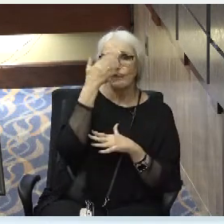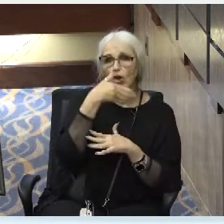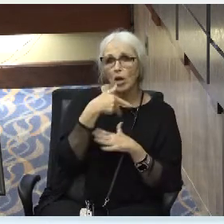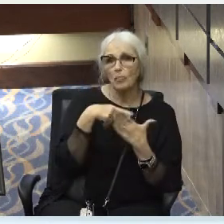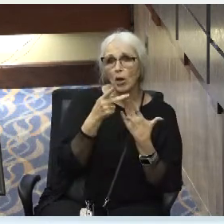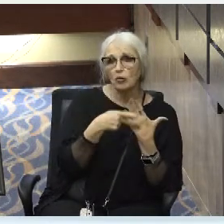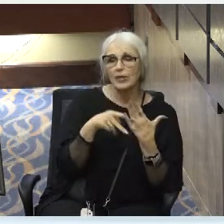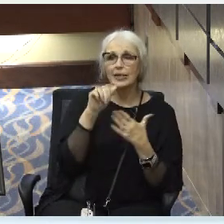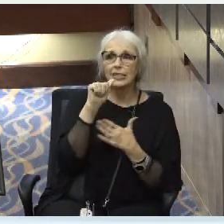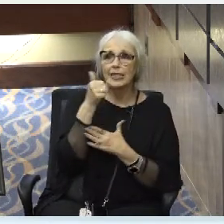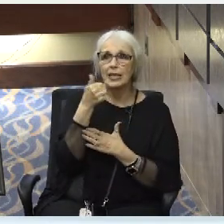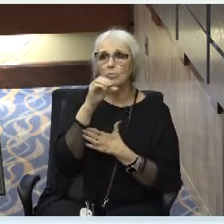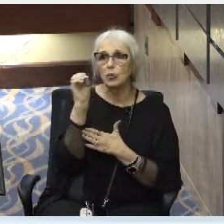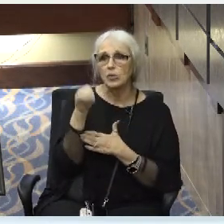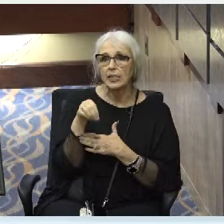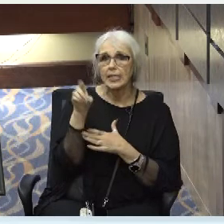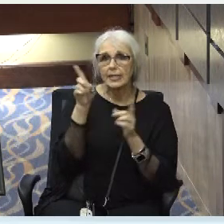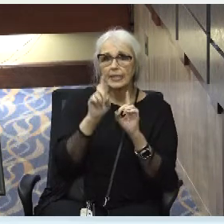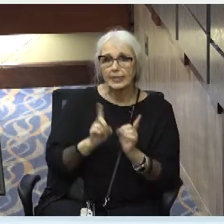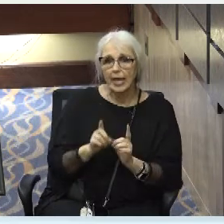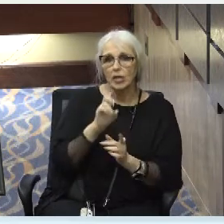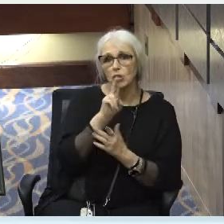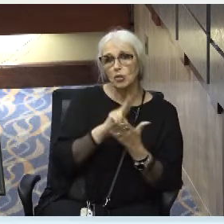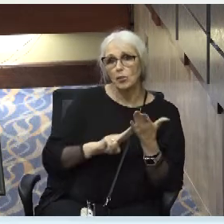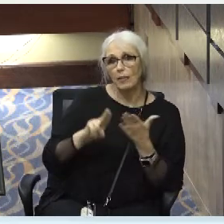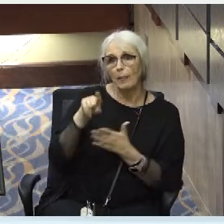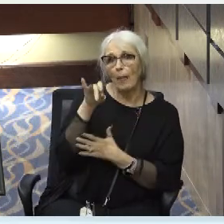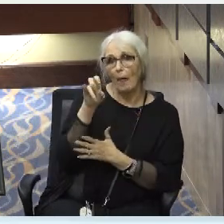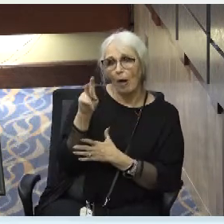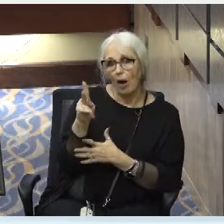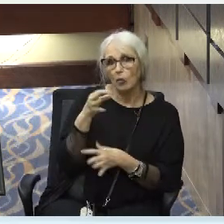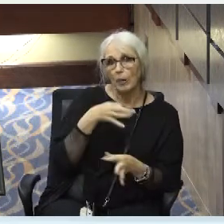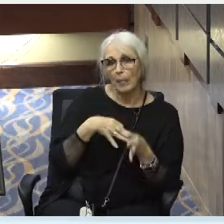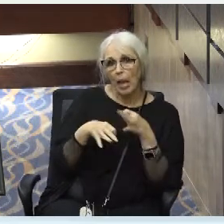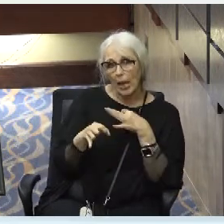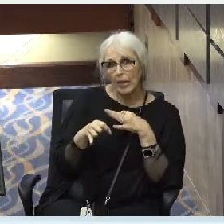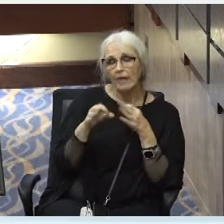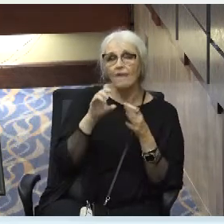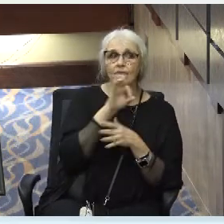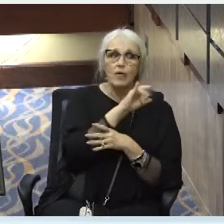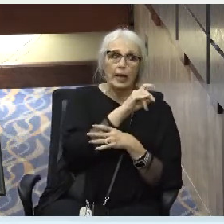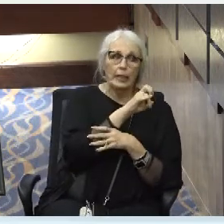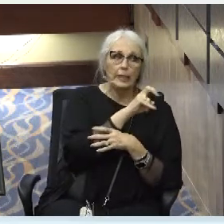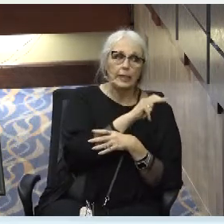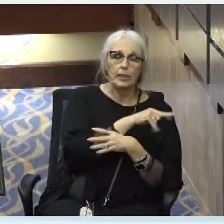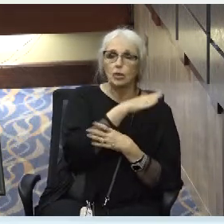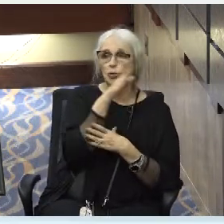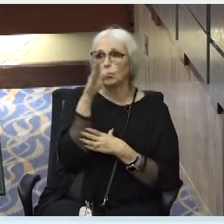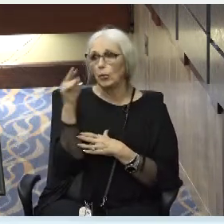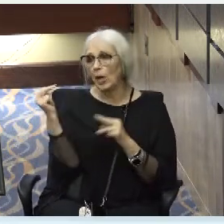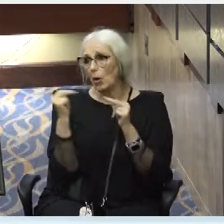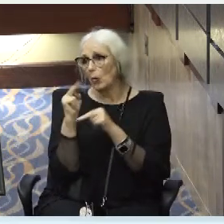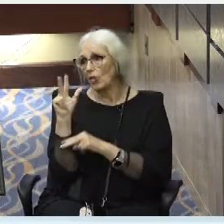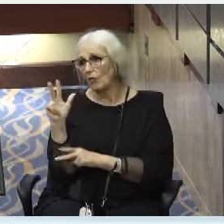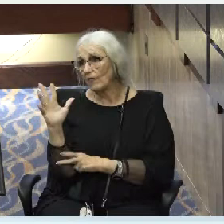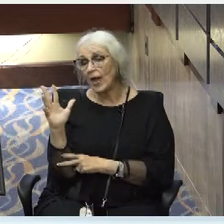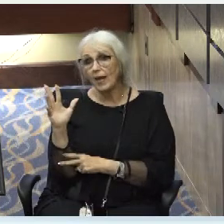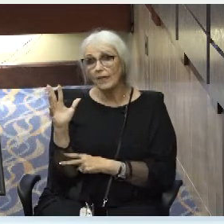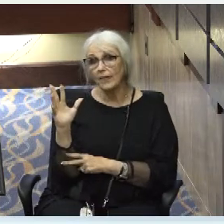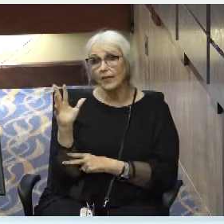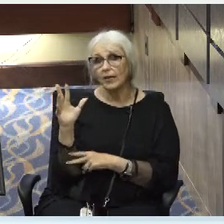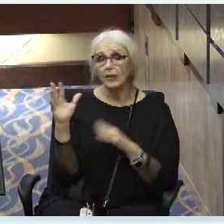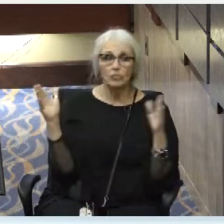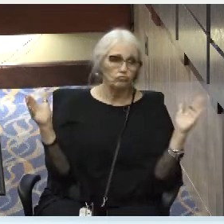10% design. University Parks Boulevard pavement replacement, that's from Franklin to Interstate 35. That project's